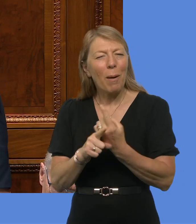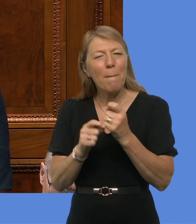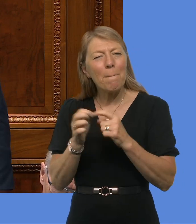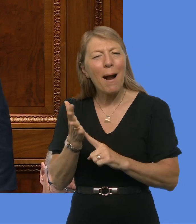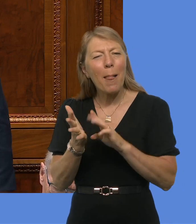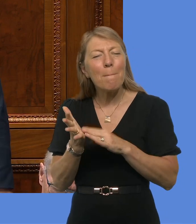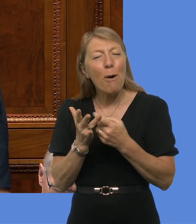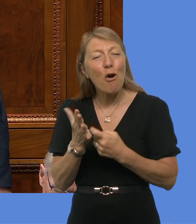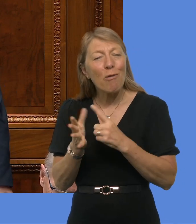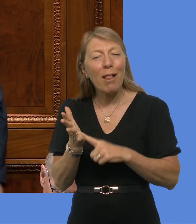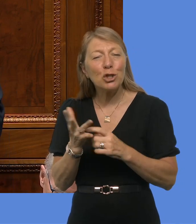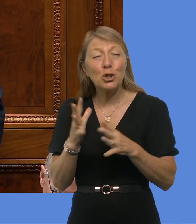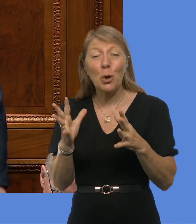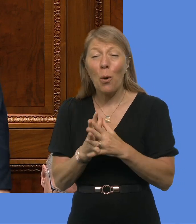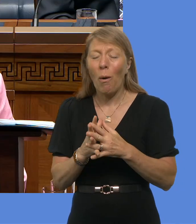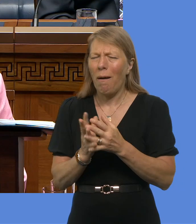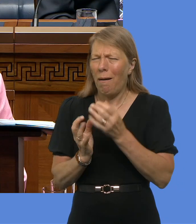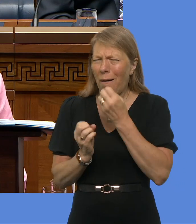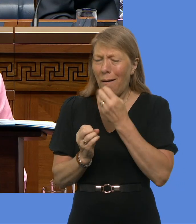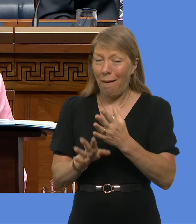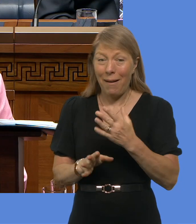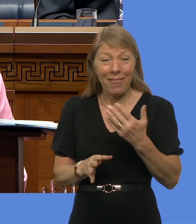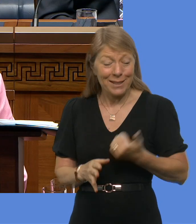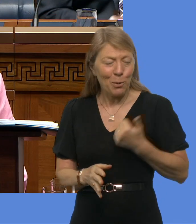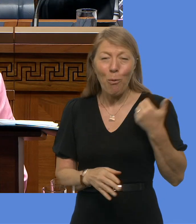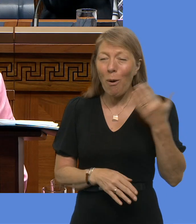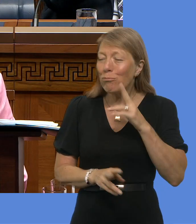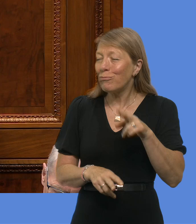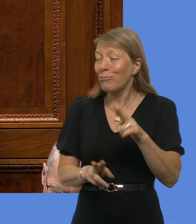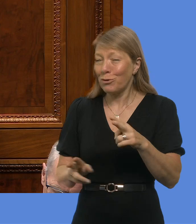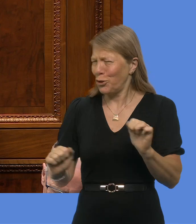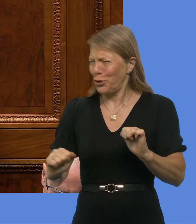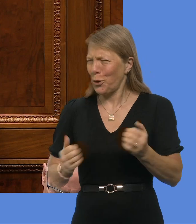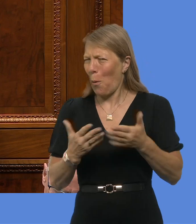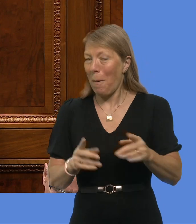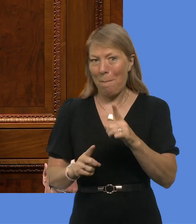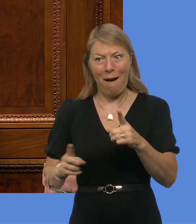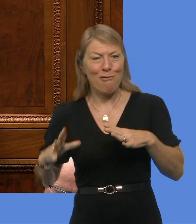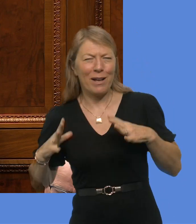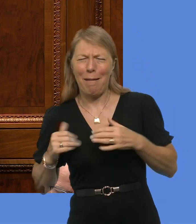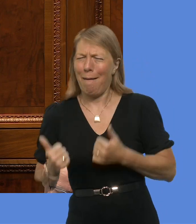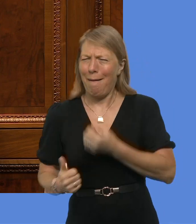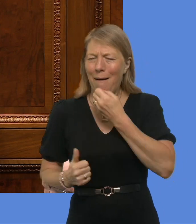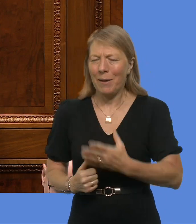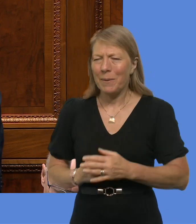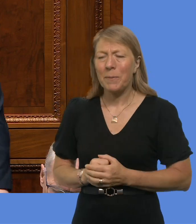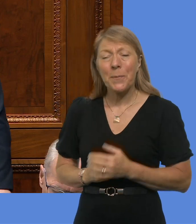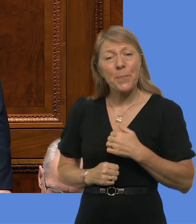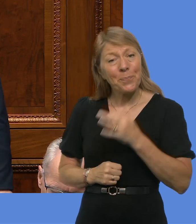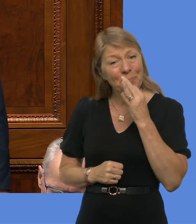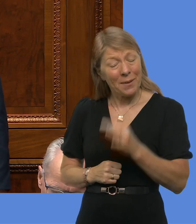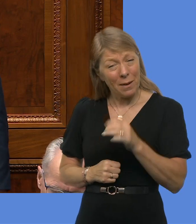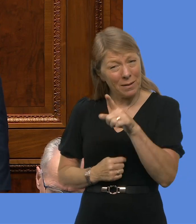morning, just at Nairn there this morning, and they're getting well prepared for it. Does the Minister agree that we now need to see a plan to maximise the economic, historical